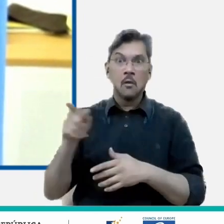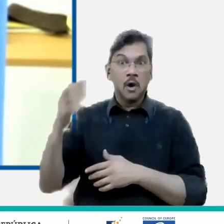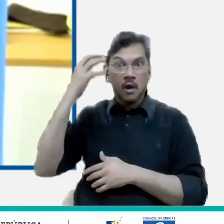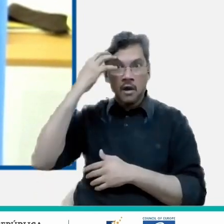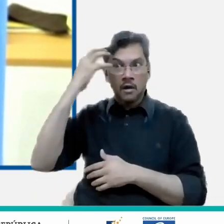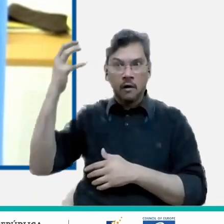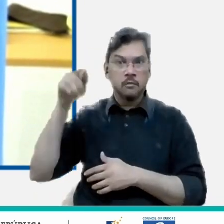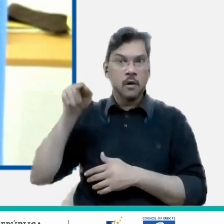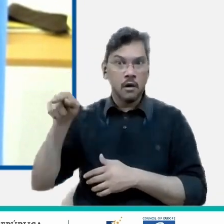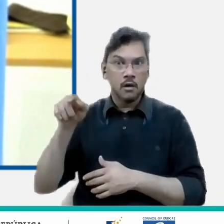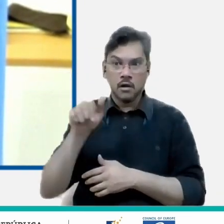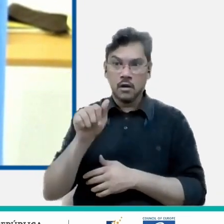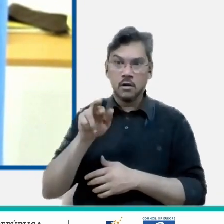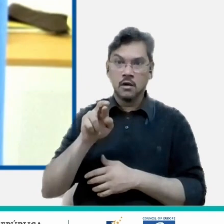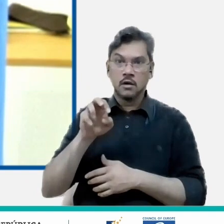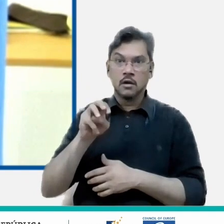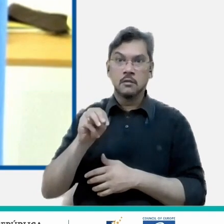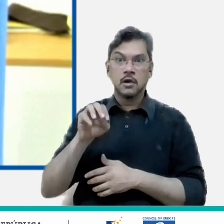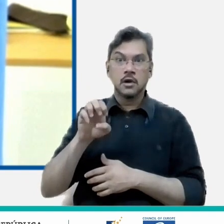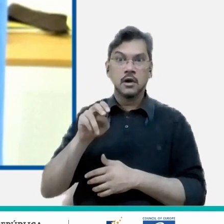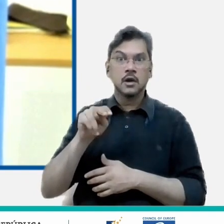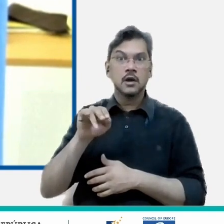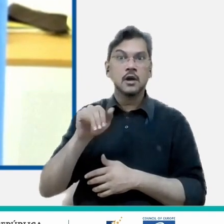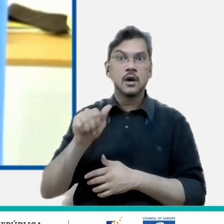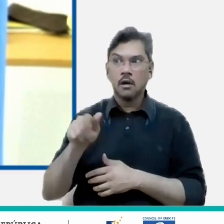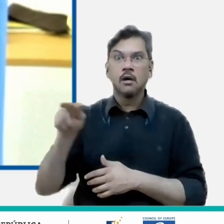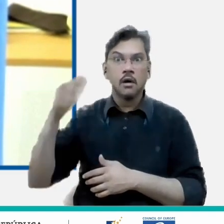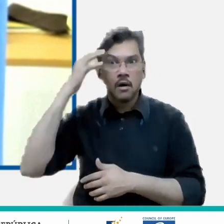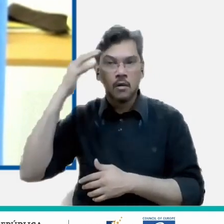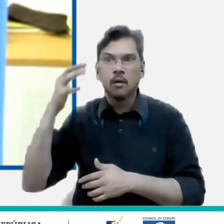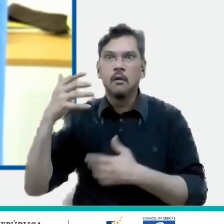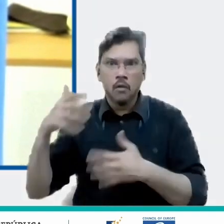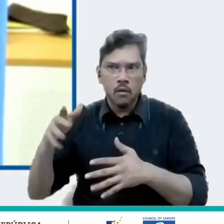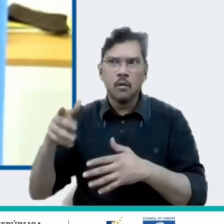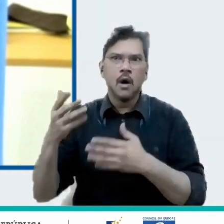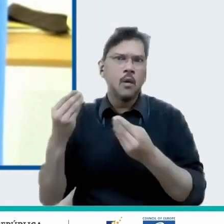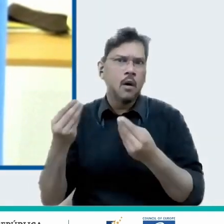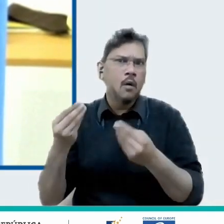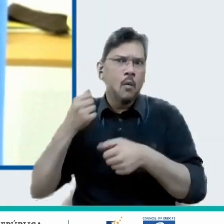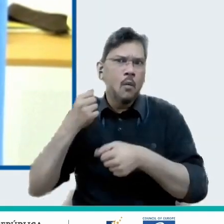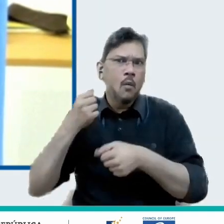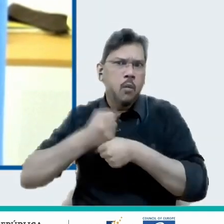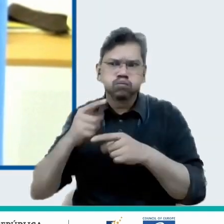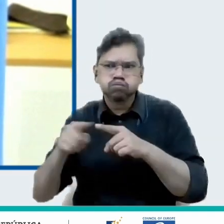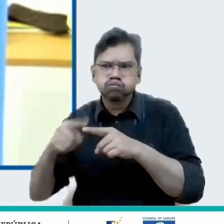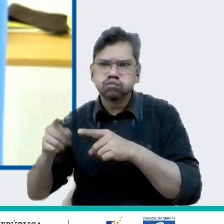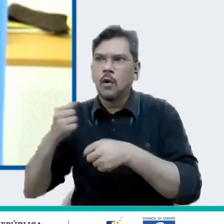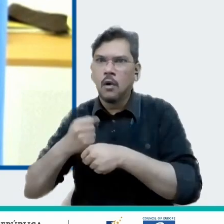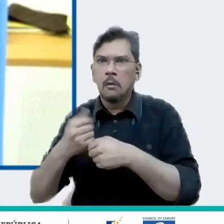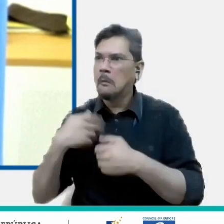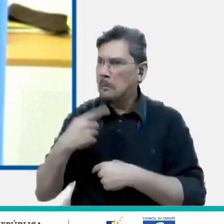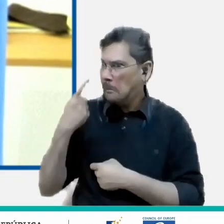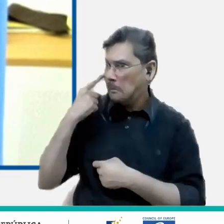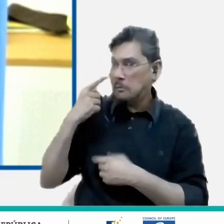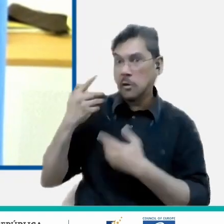the management of risk and disaster risk reduction. I'm aware firsthand how prevention can really make a difference in a context like